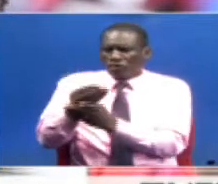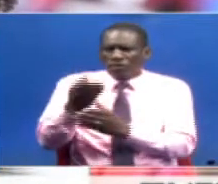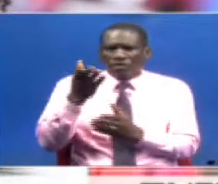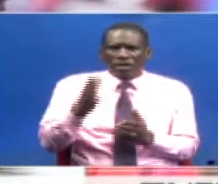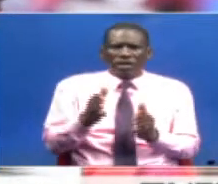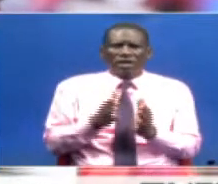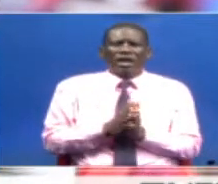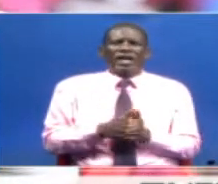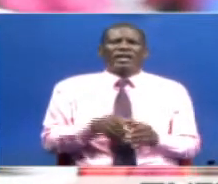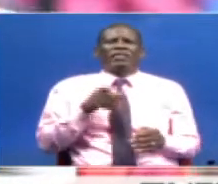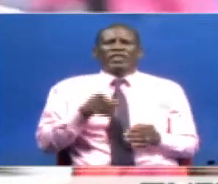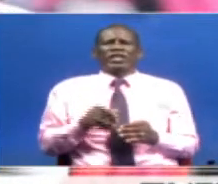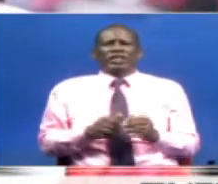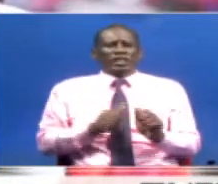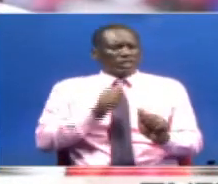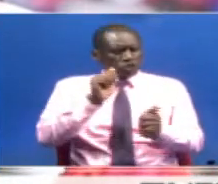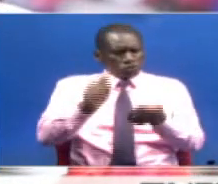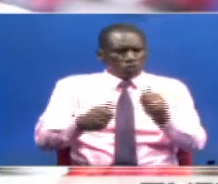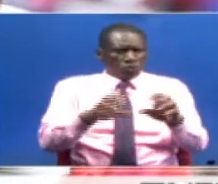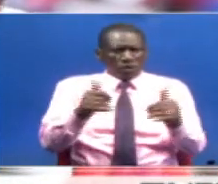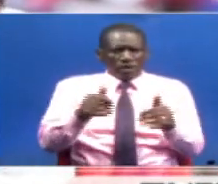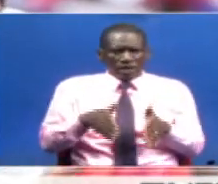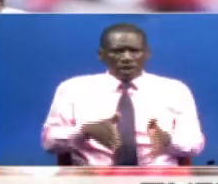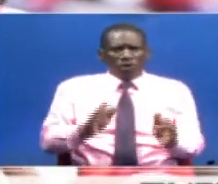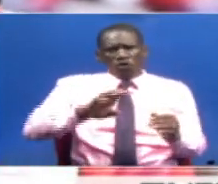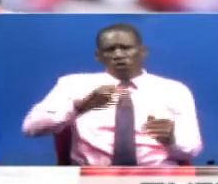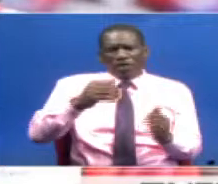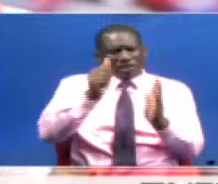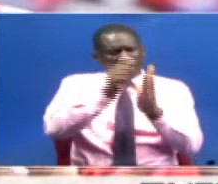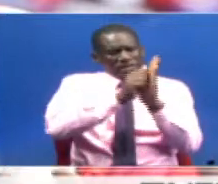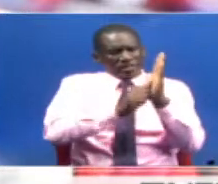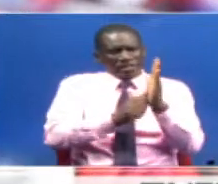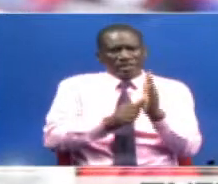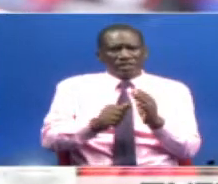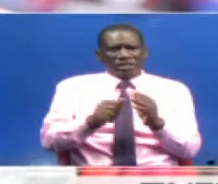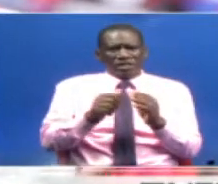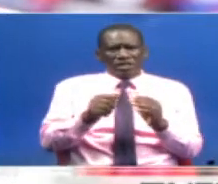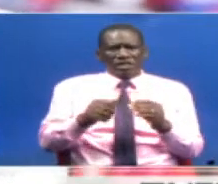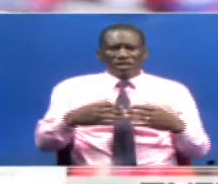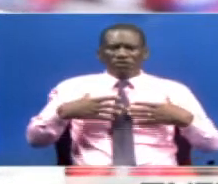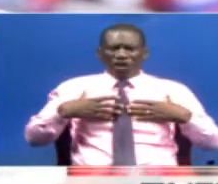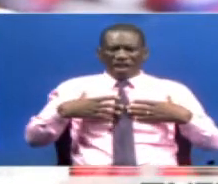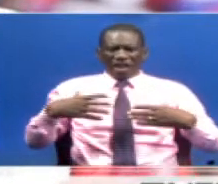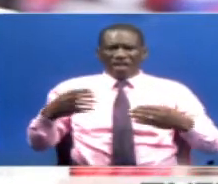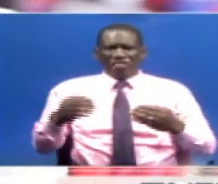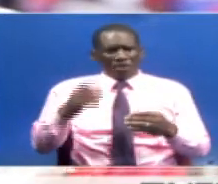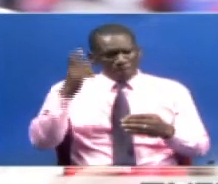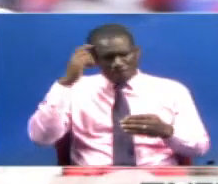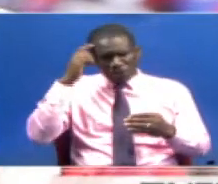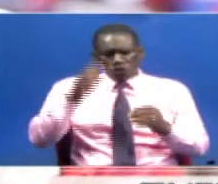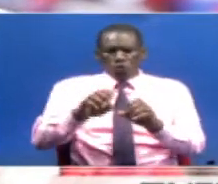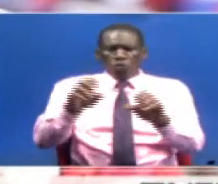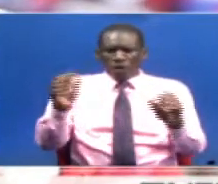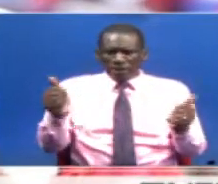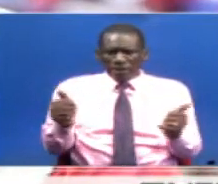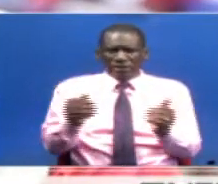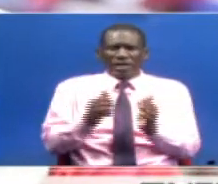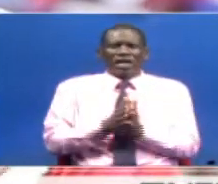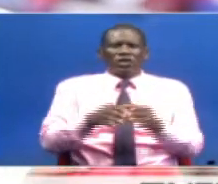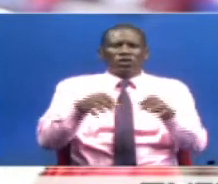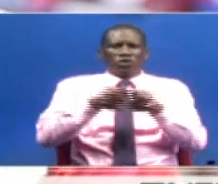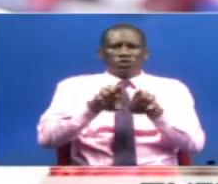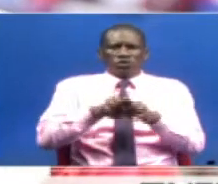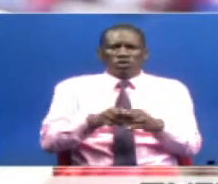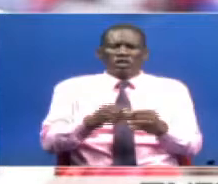is spot on in terms of our other agendas around living free, health, mental wellness, and to a